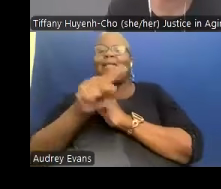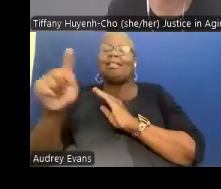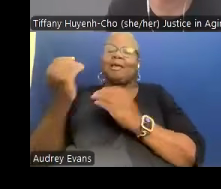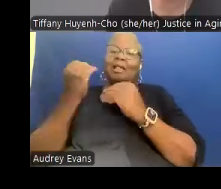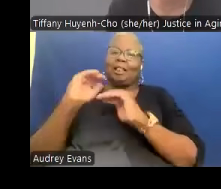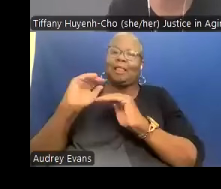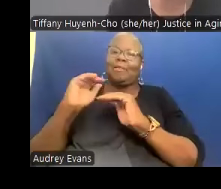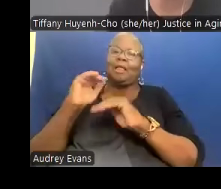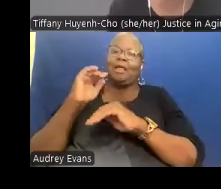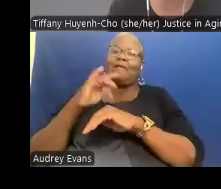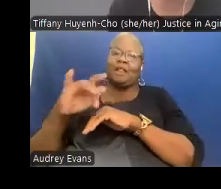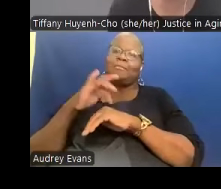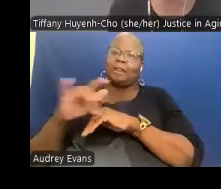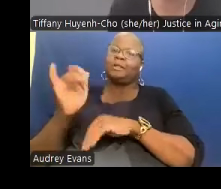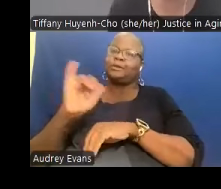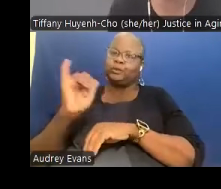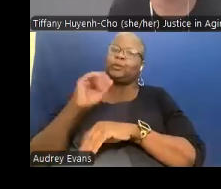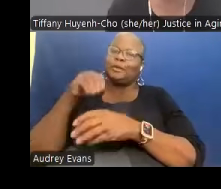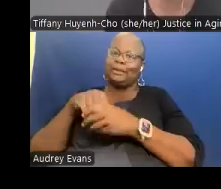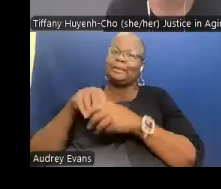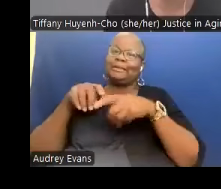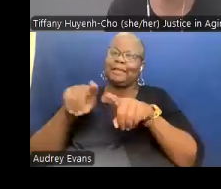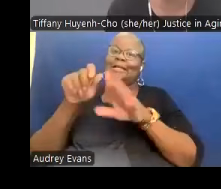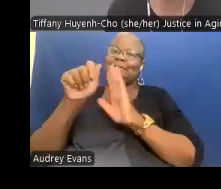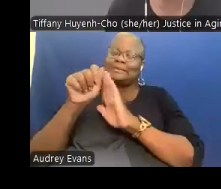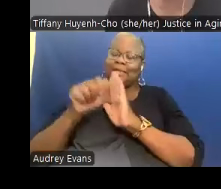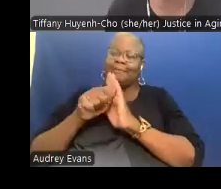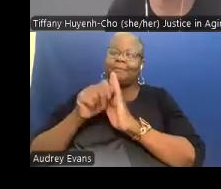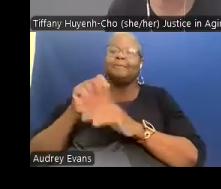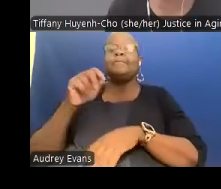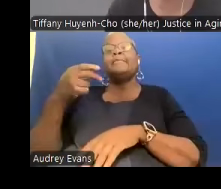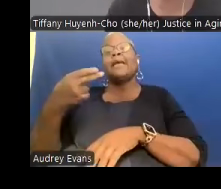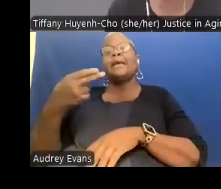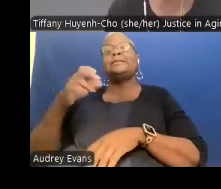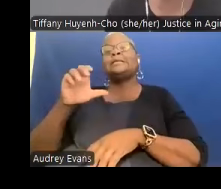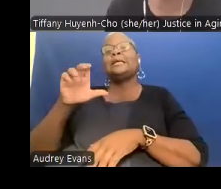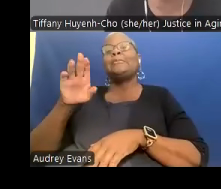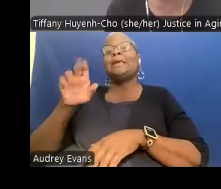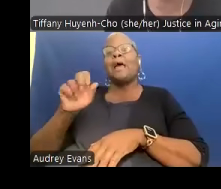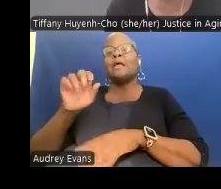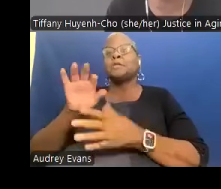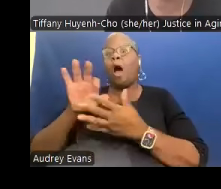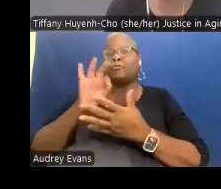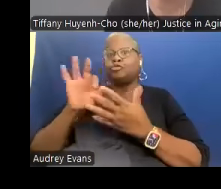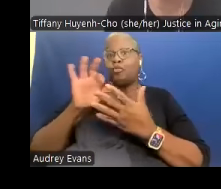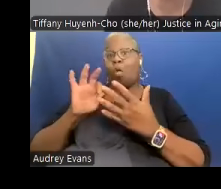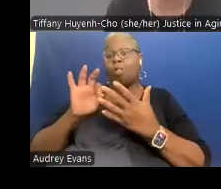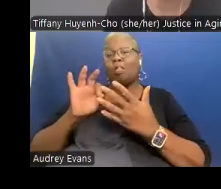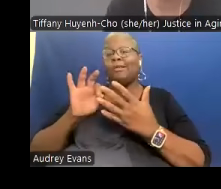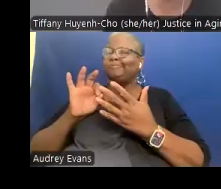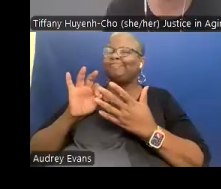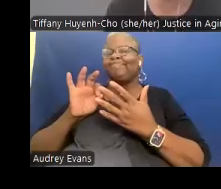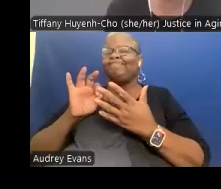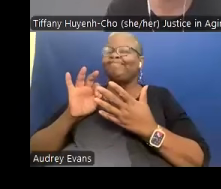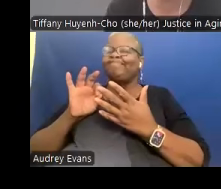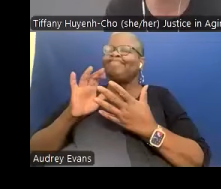their availability throughout a state. And because HCBS is optional, that also creates a bias